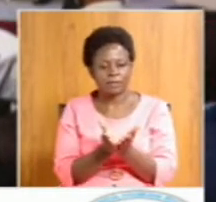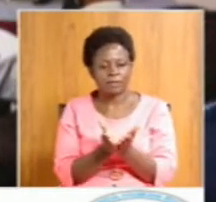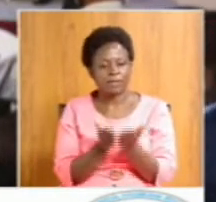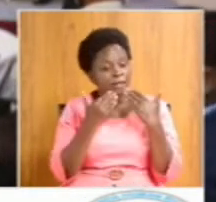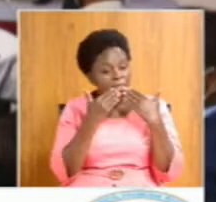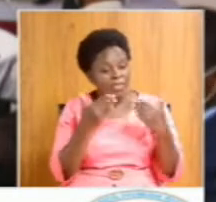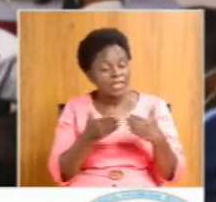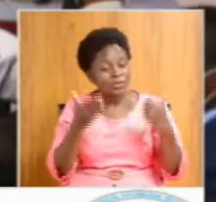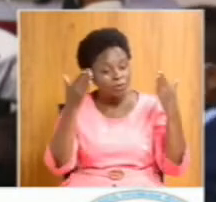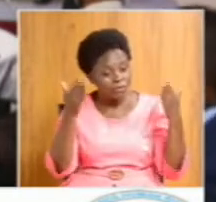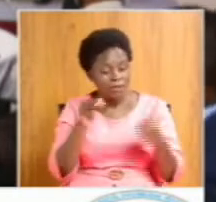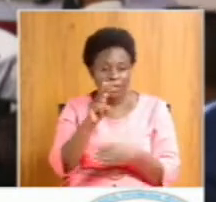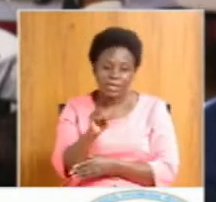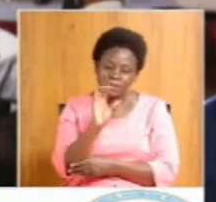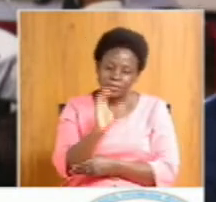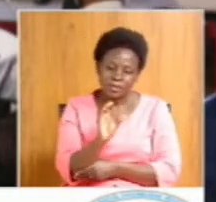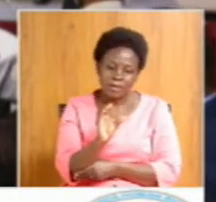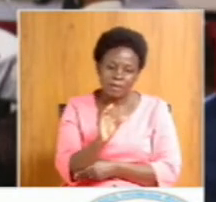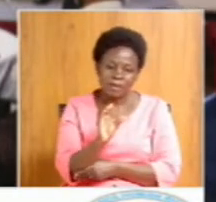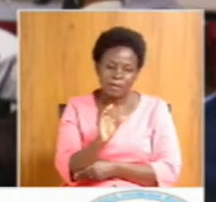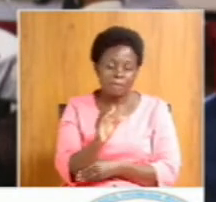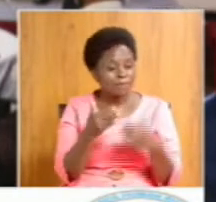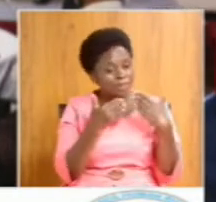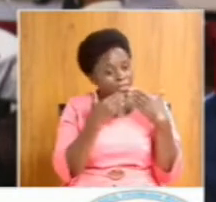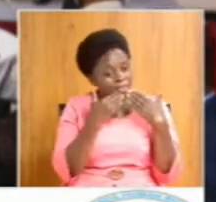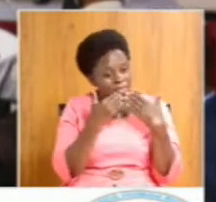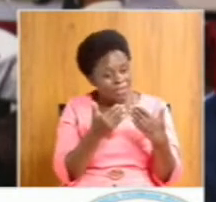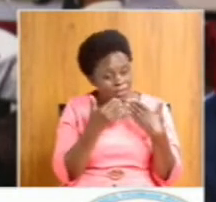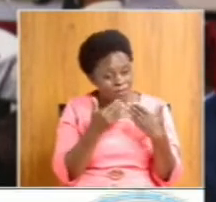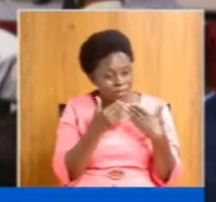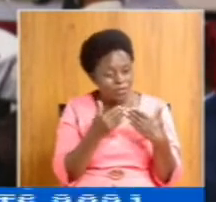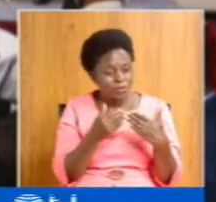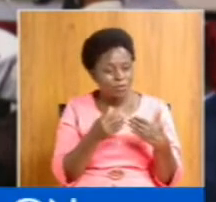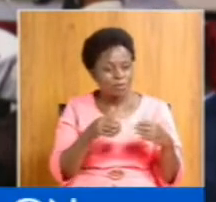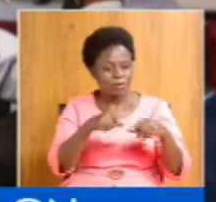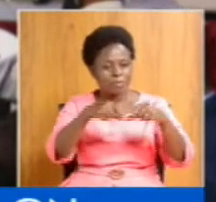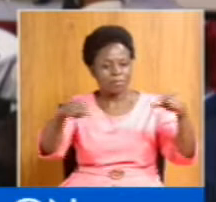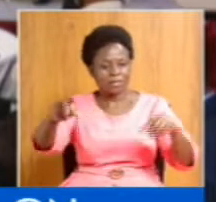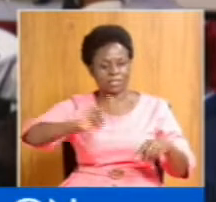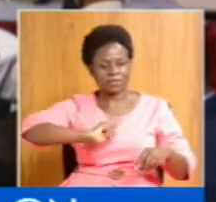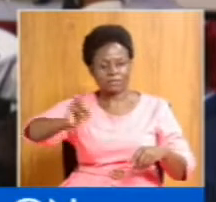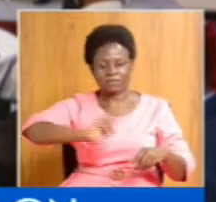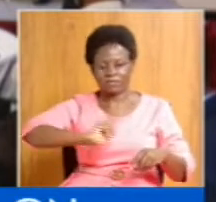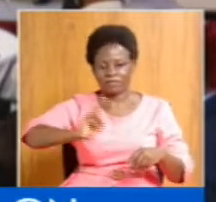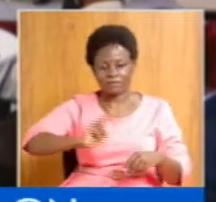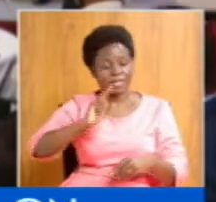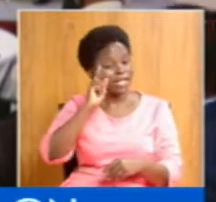Thank you very much, the moderator. Thank you very much, fellow panelists, for